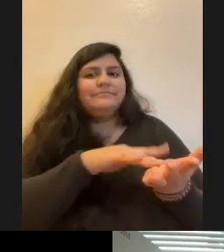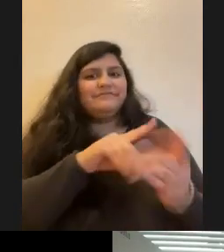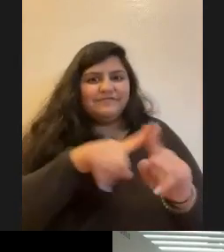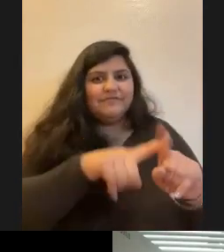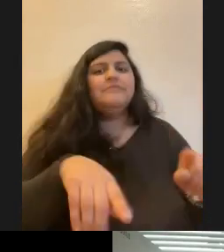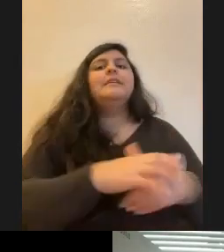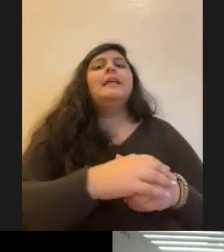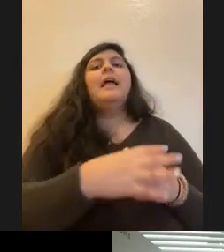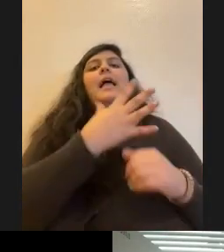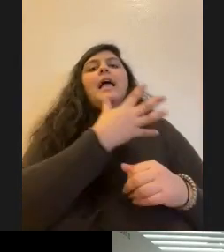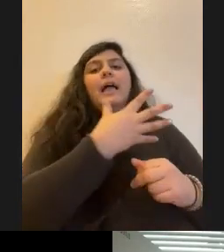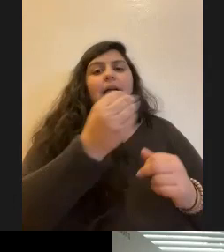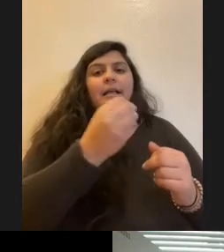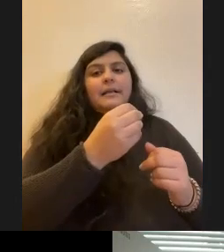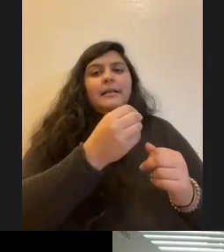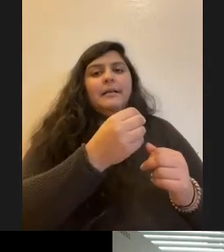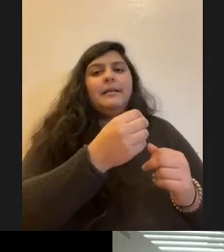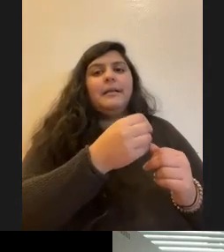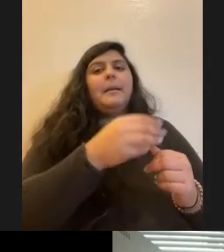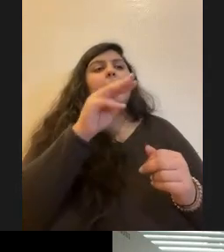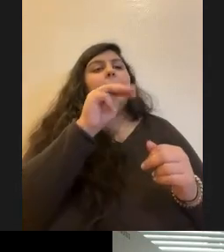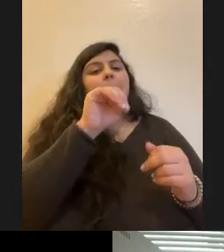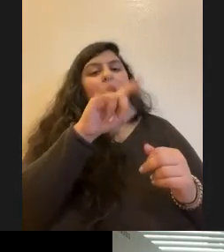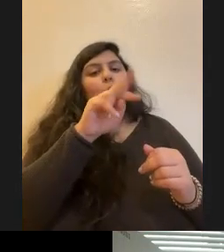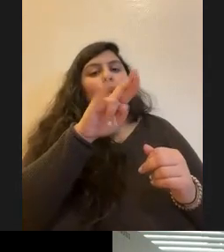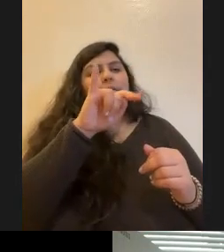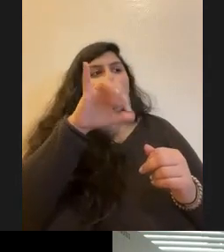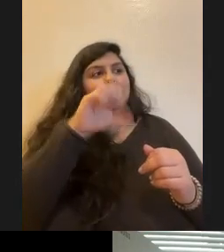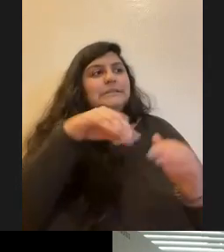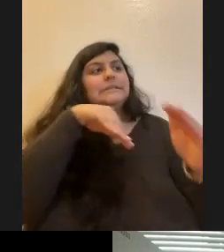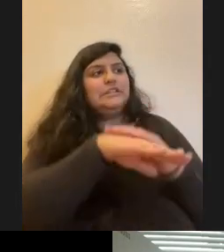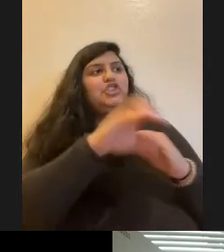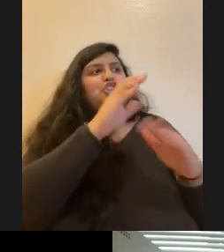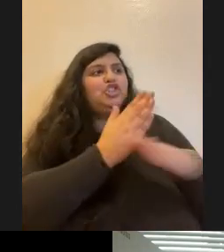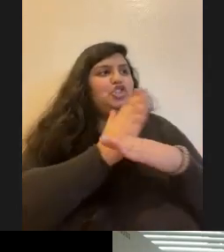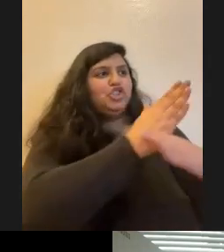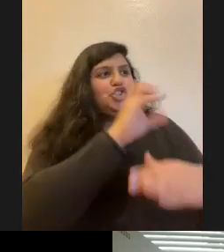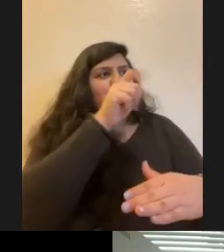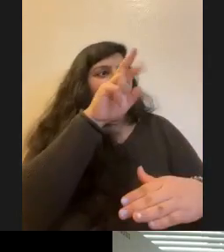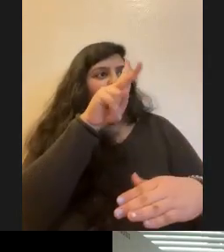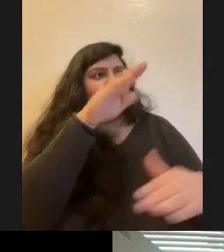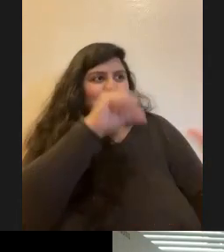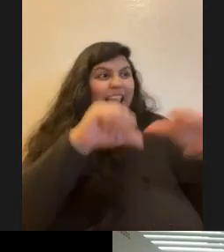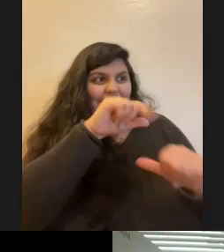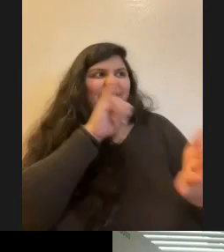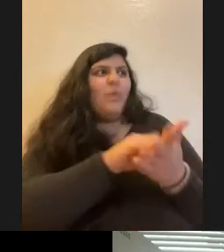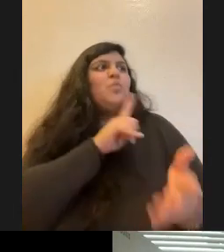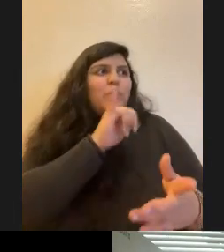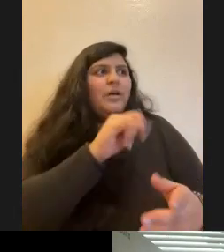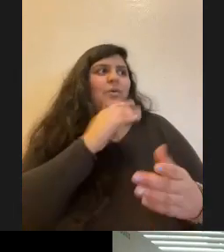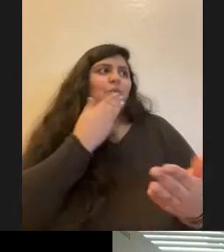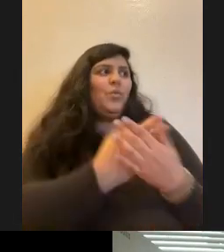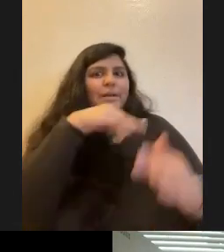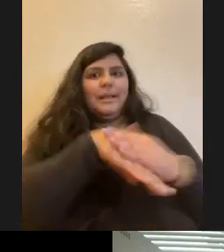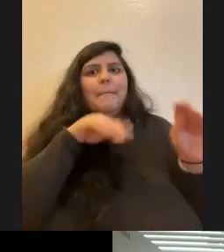and marine or minorities in shark science are two like big, really good ones in marine sciences. The